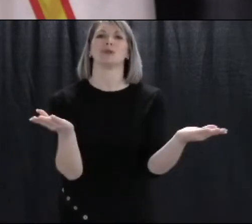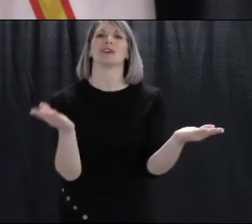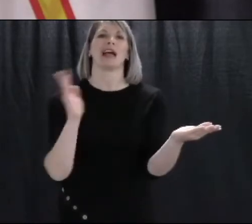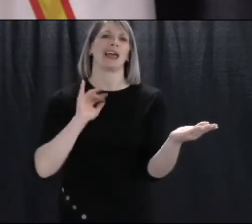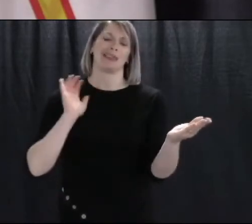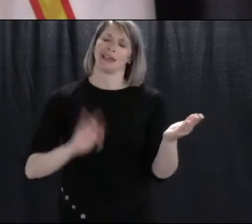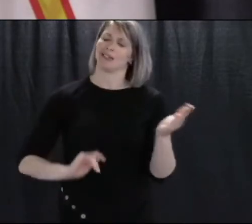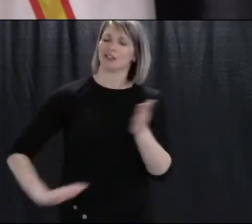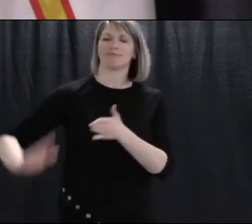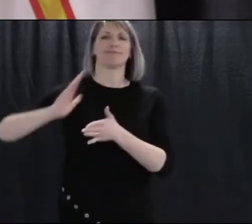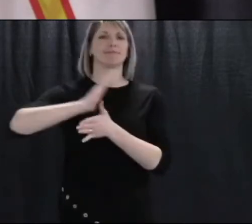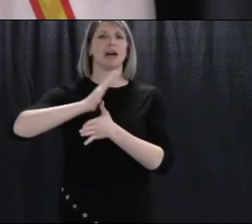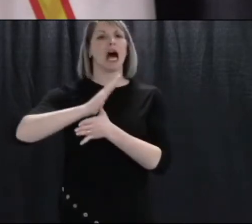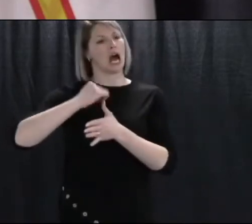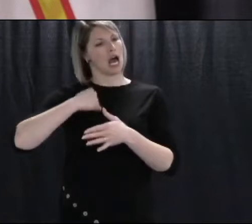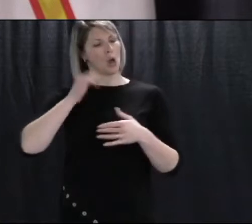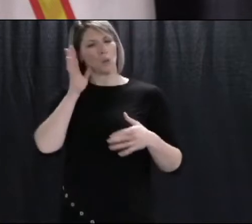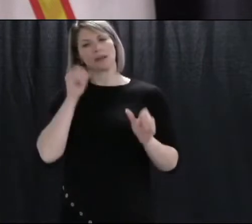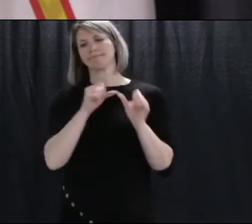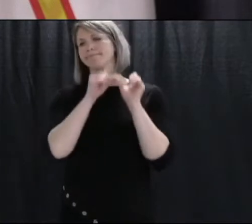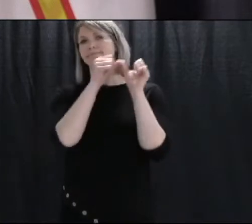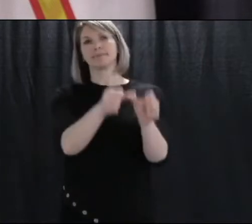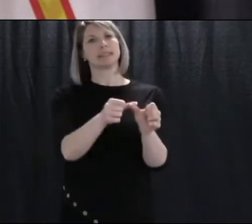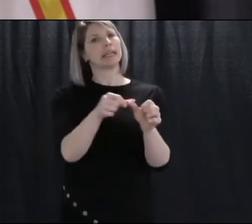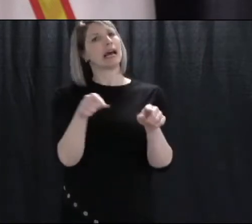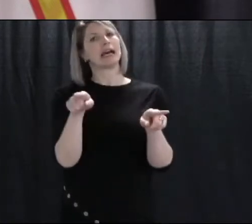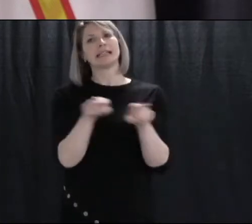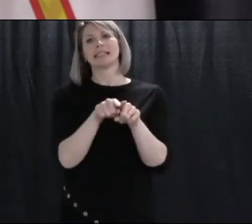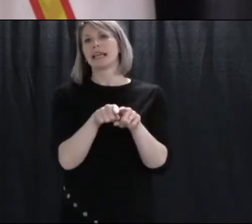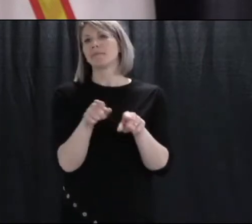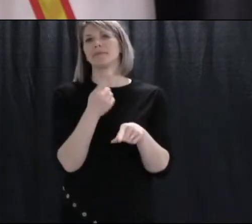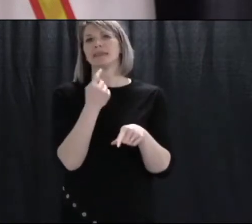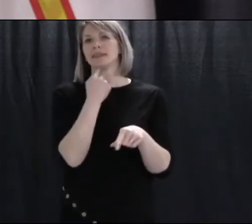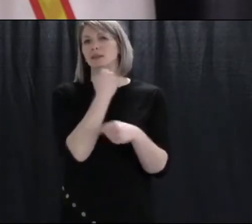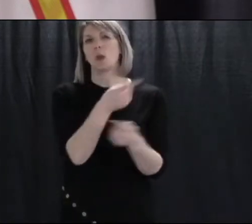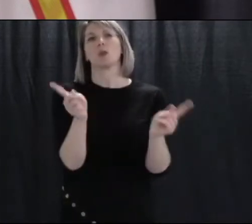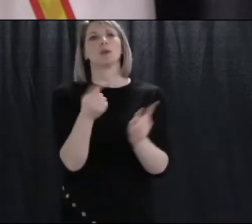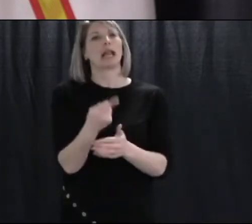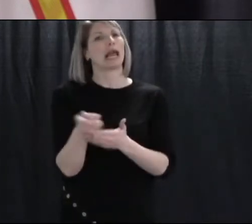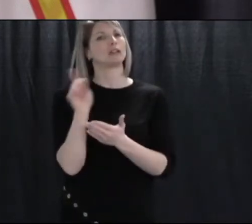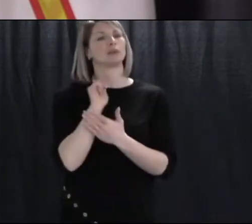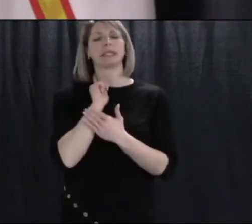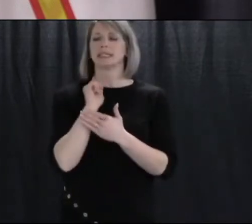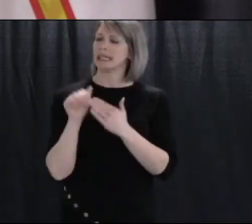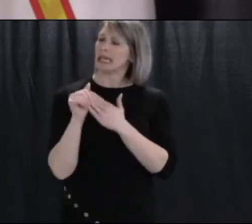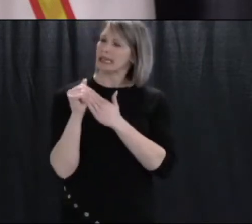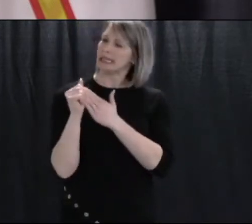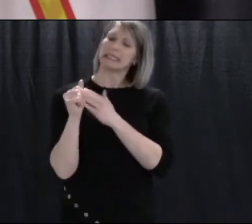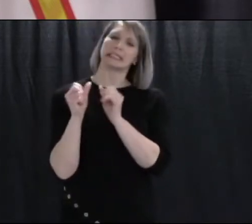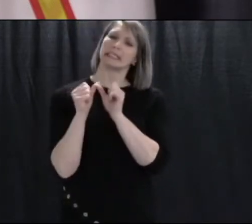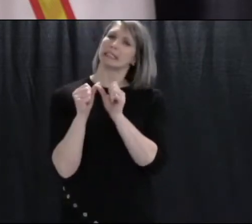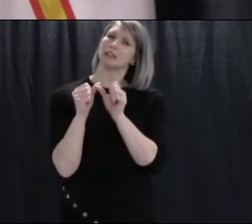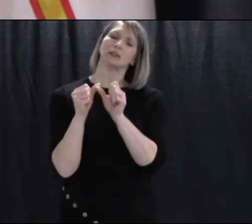one priority. And I will be here, as I said last week, to lead this province through to the best of my ability,